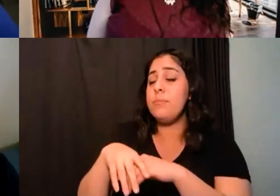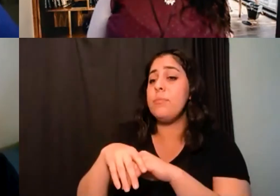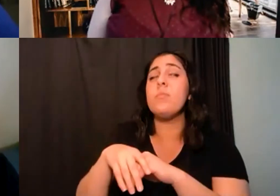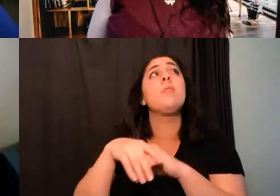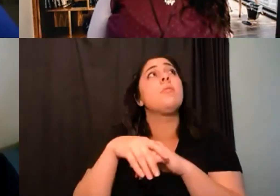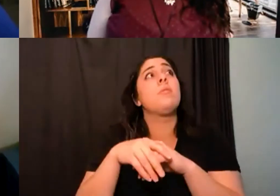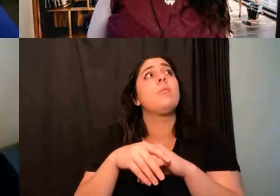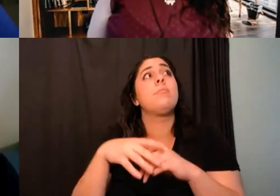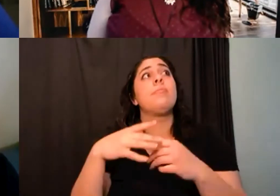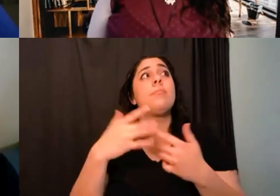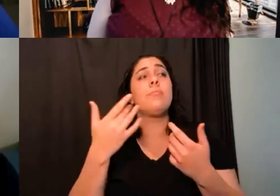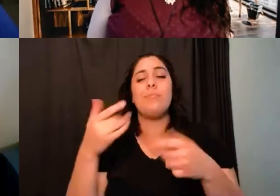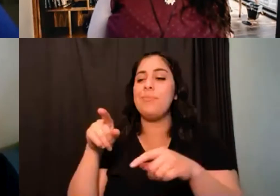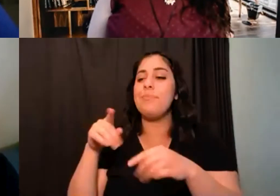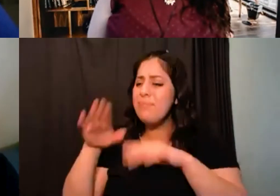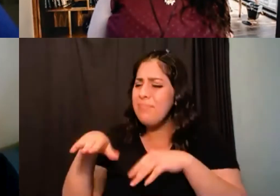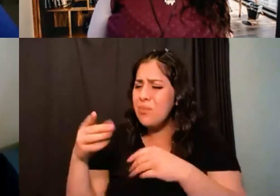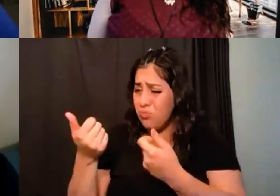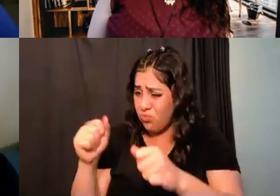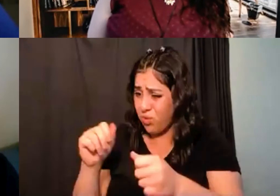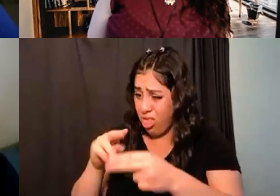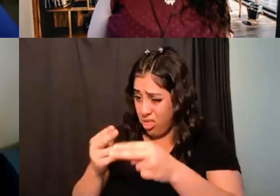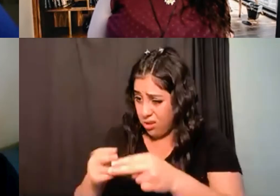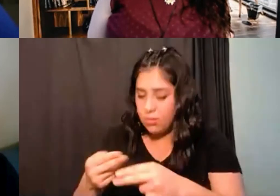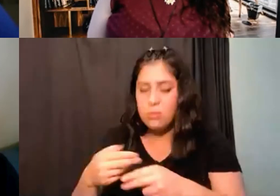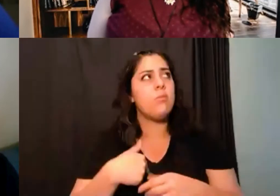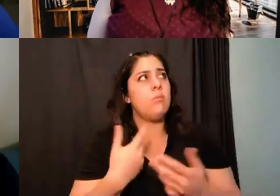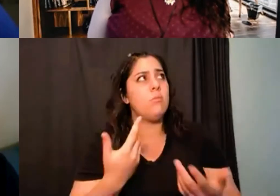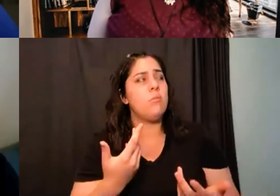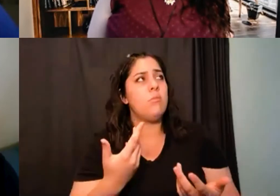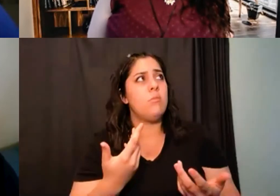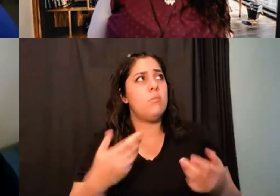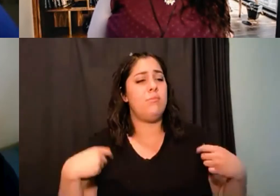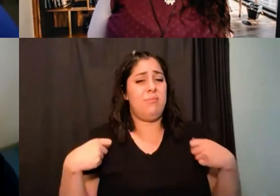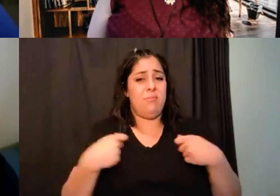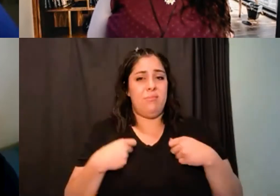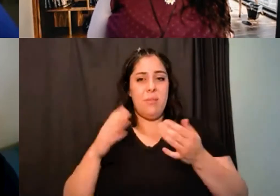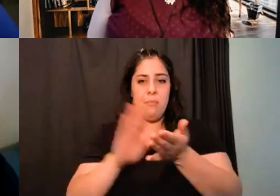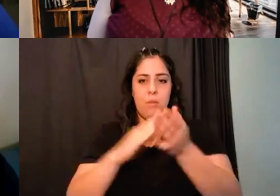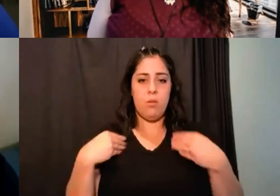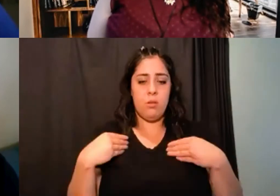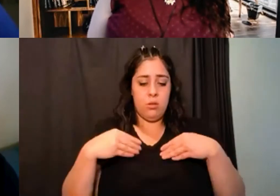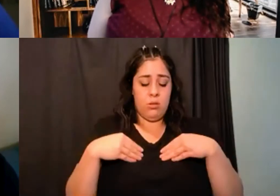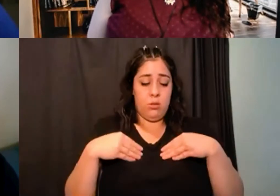my chart. I sit there, wearing the paper gown of embarrassment that covers a quarter of